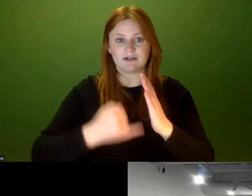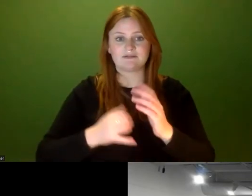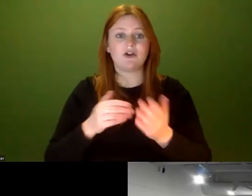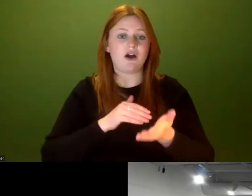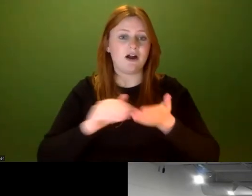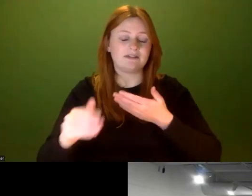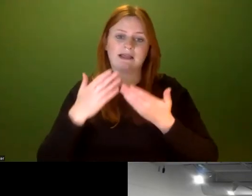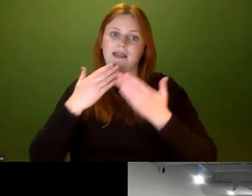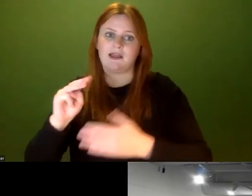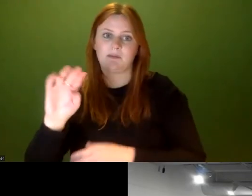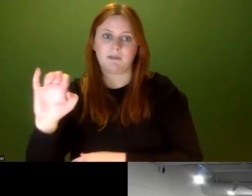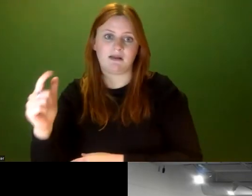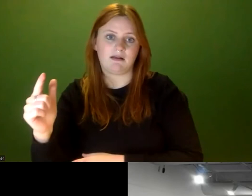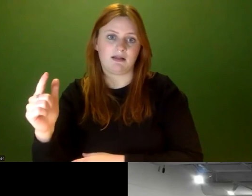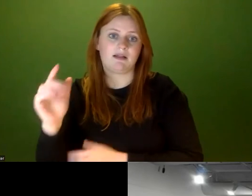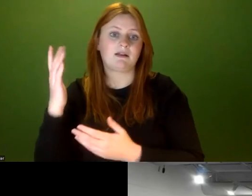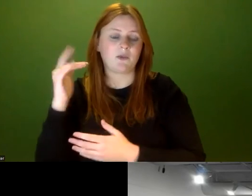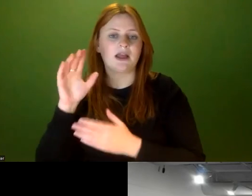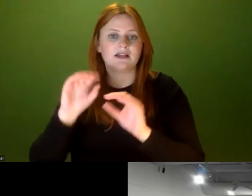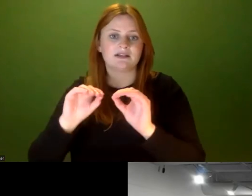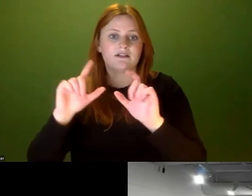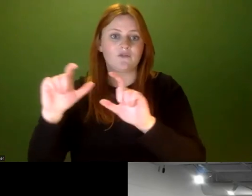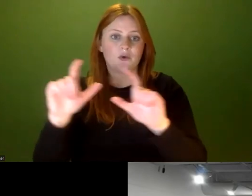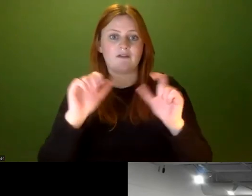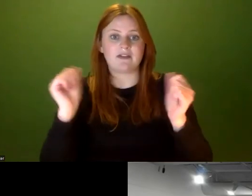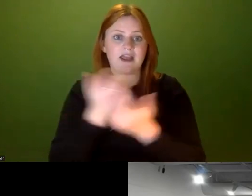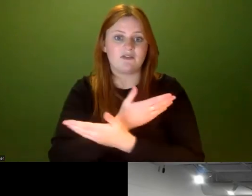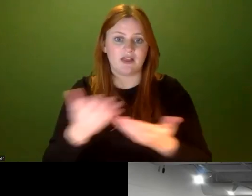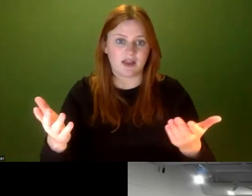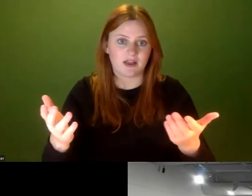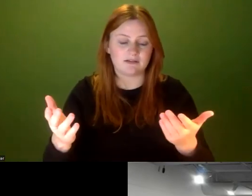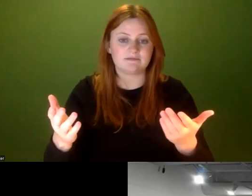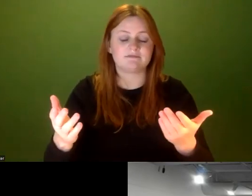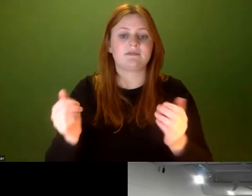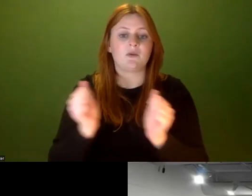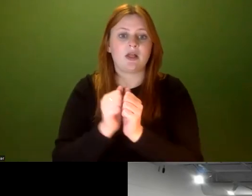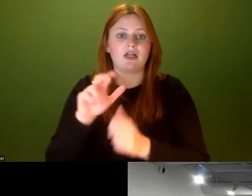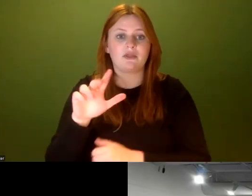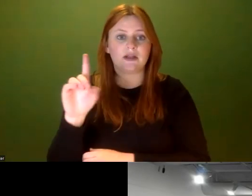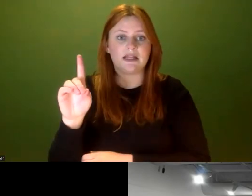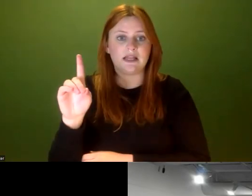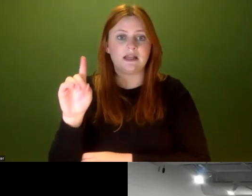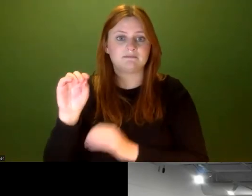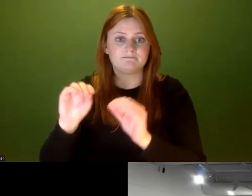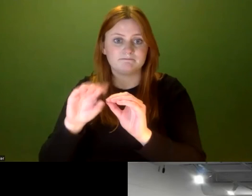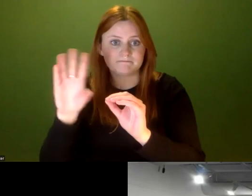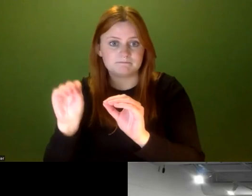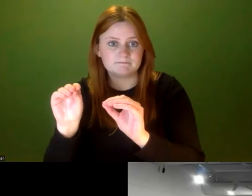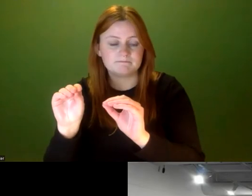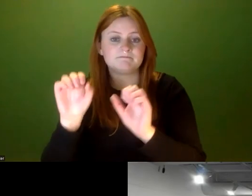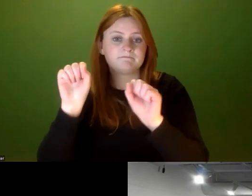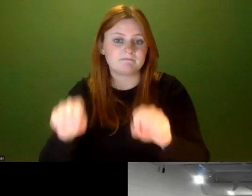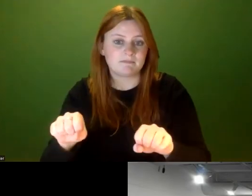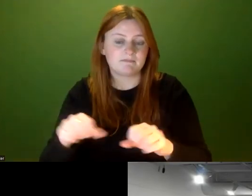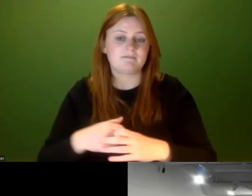he is photographing everything through photogrammetry, which means there's a 3D capture, and we can actually then